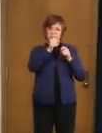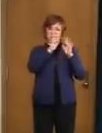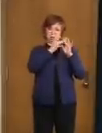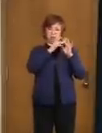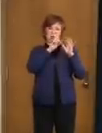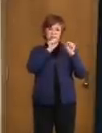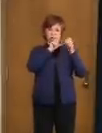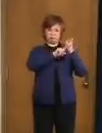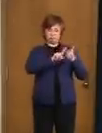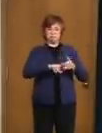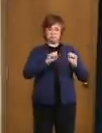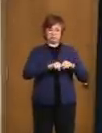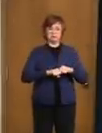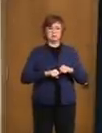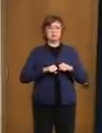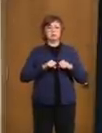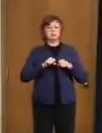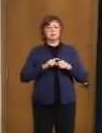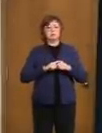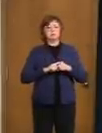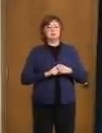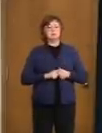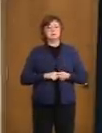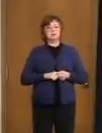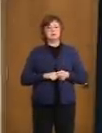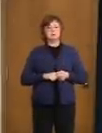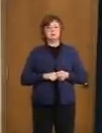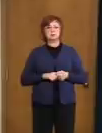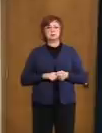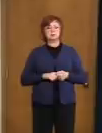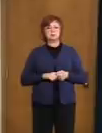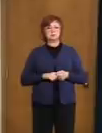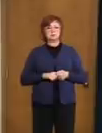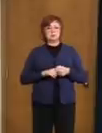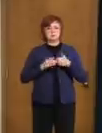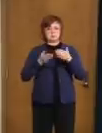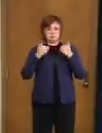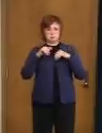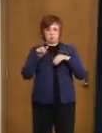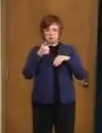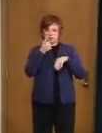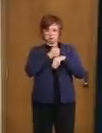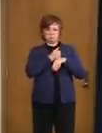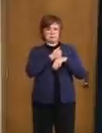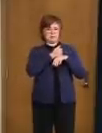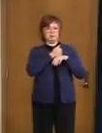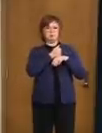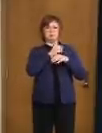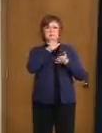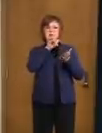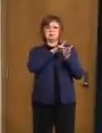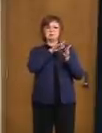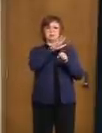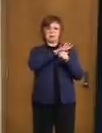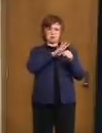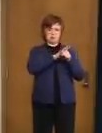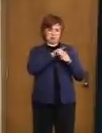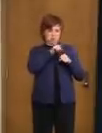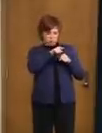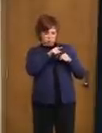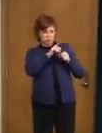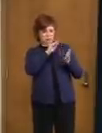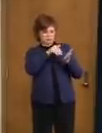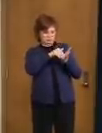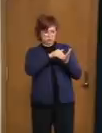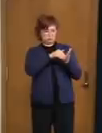to receive at hubs and redistribute locally. That's strengthening. So, and then, of course, we know that, which parts